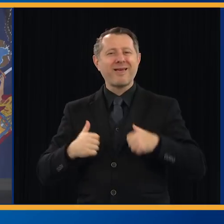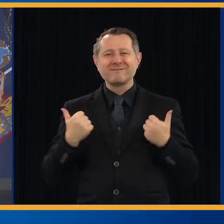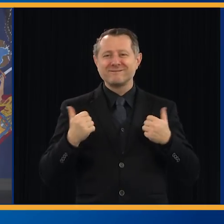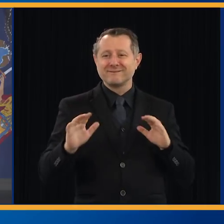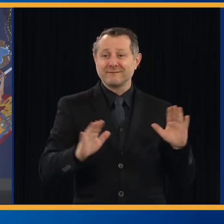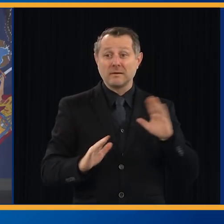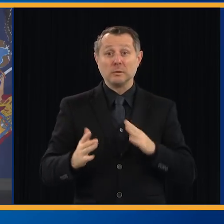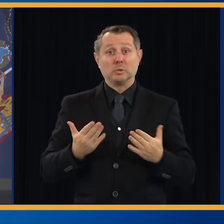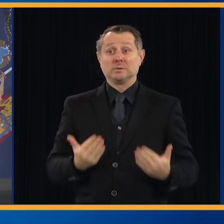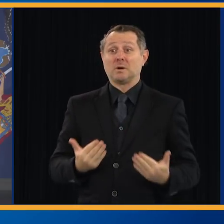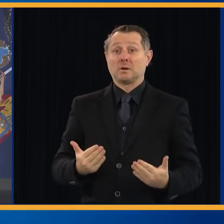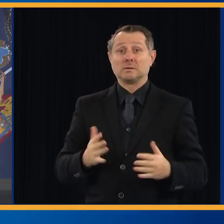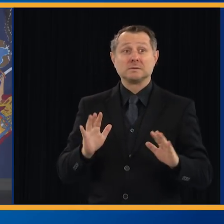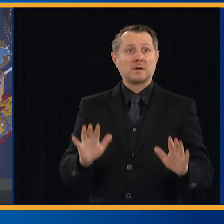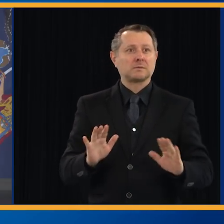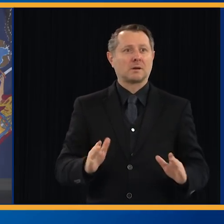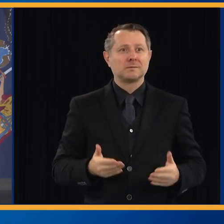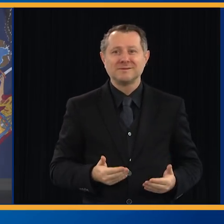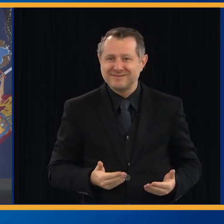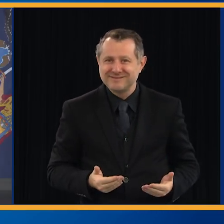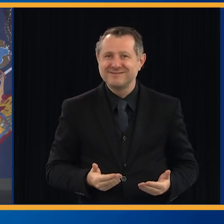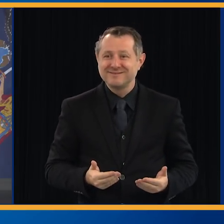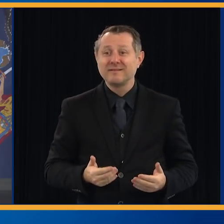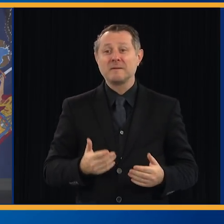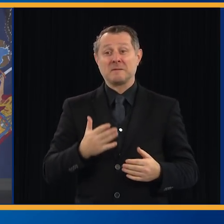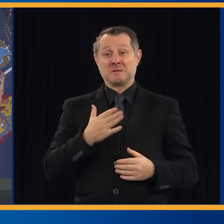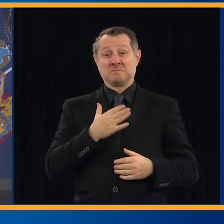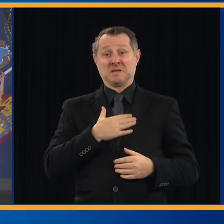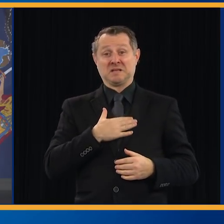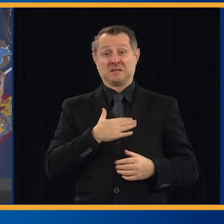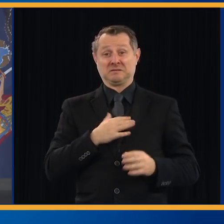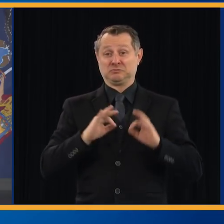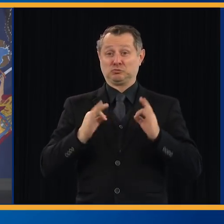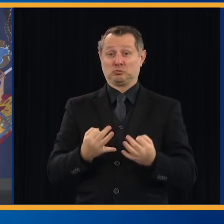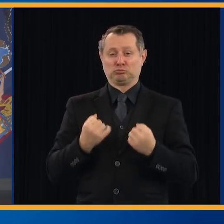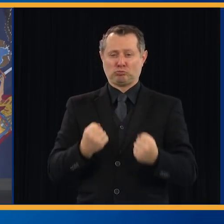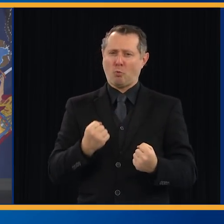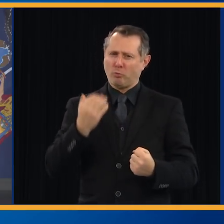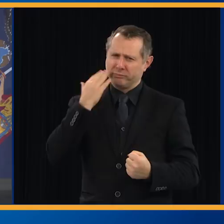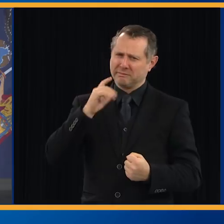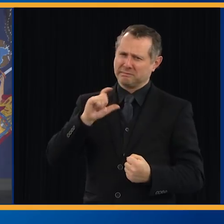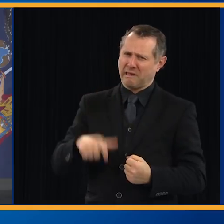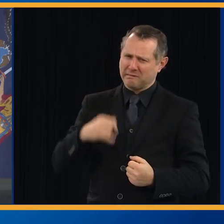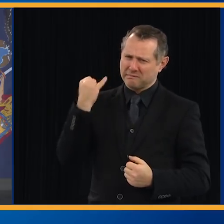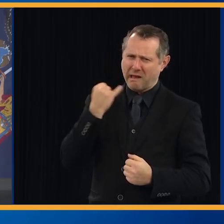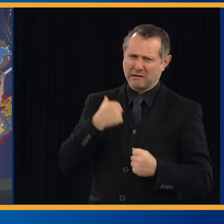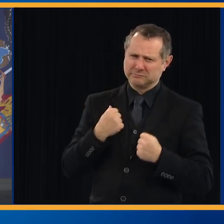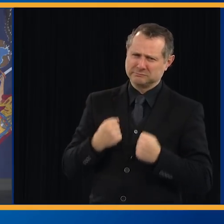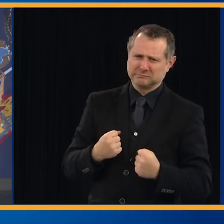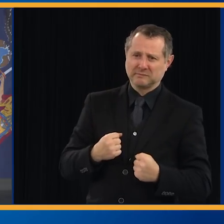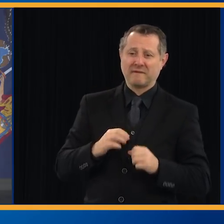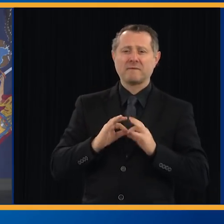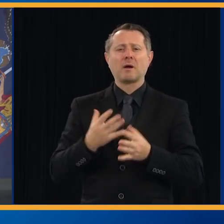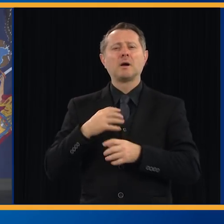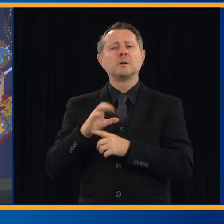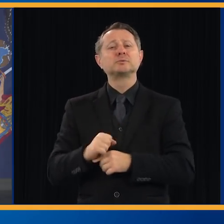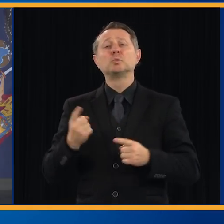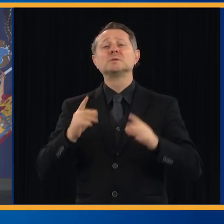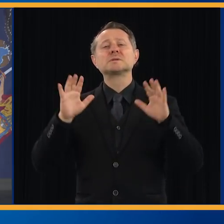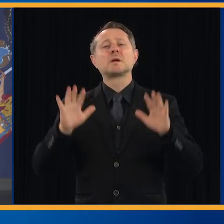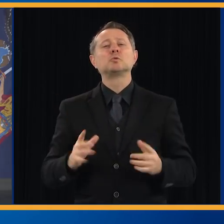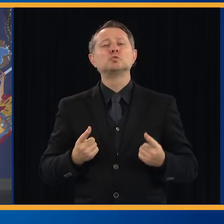is Sunday, and I come from an Italian-American household where we had a great tradition on Sundays.